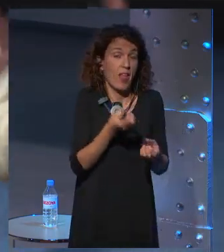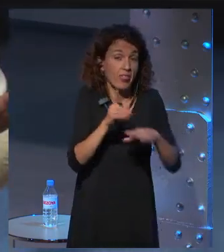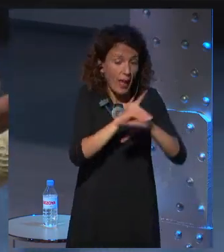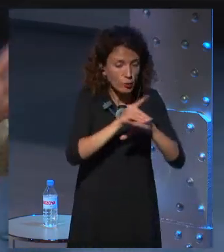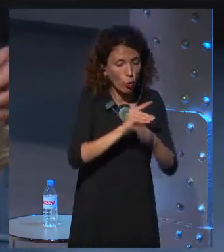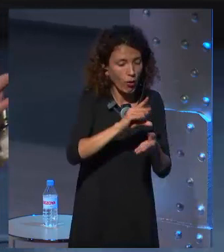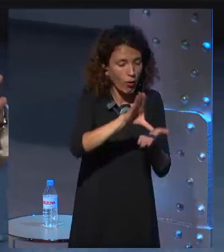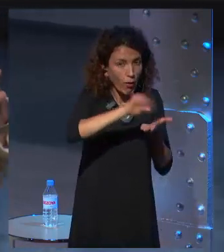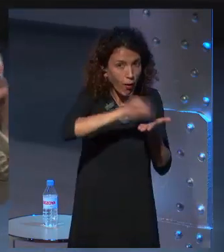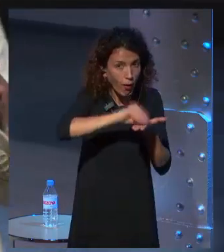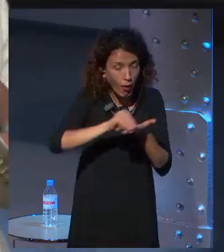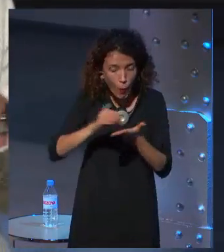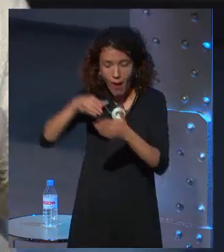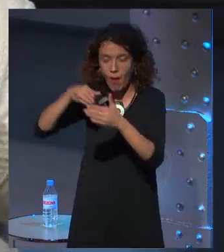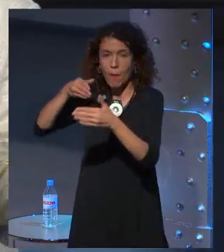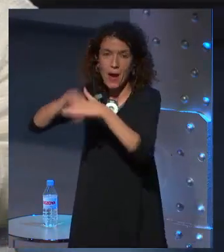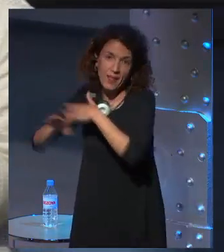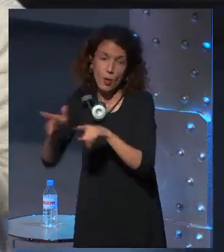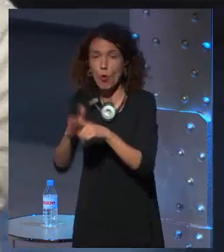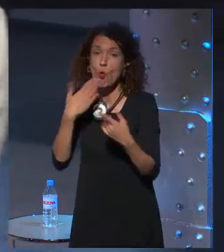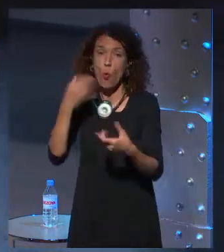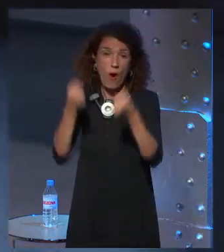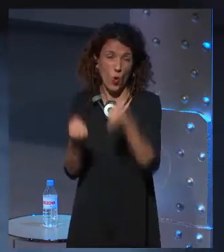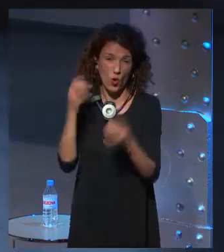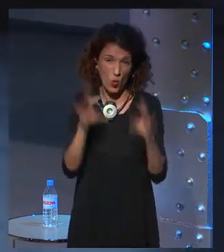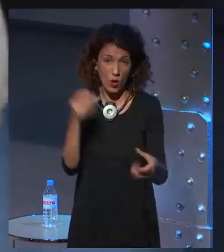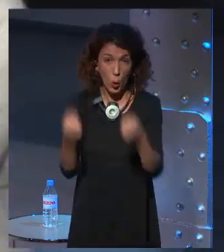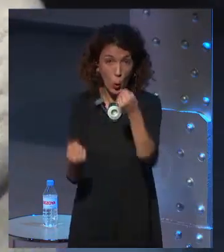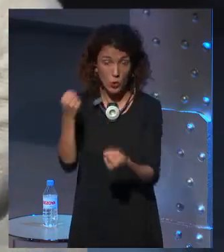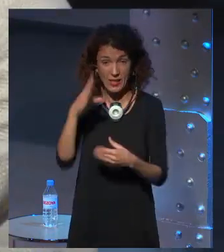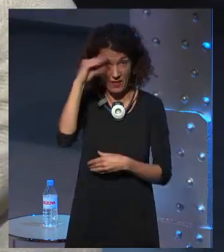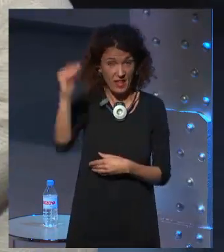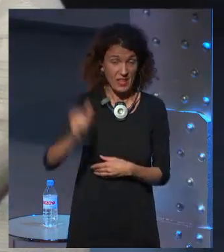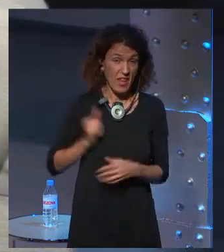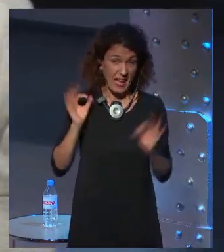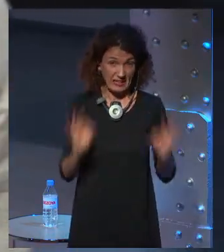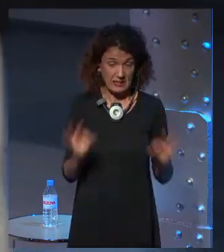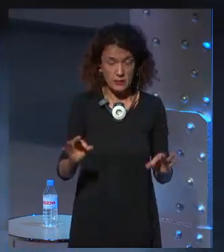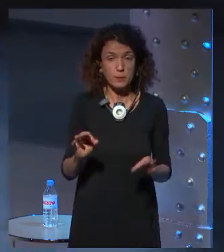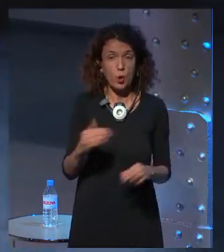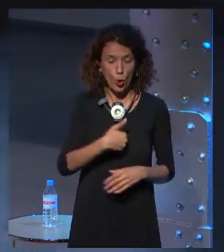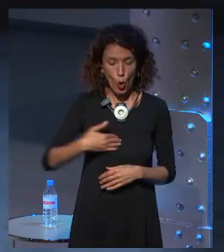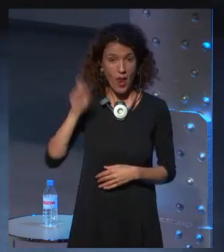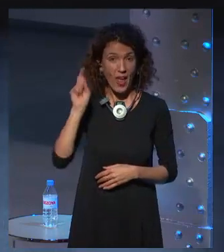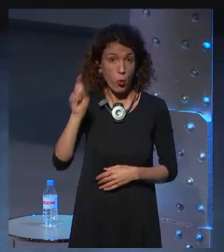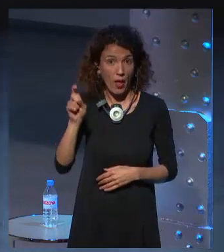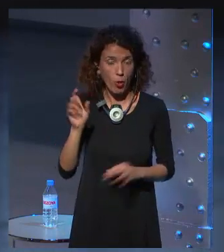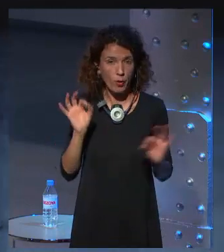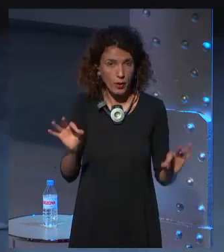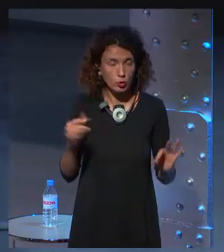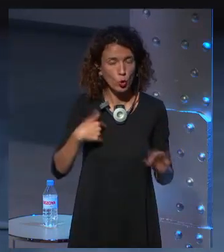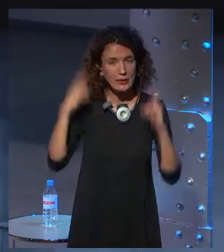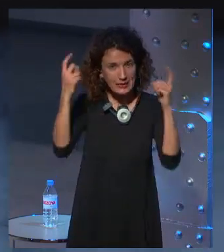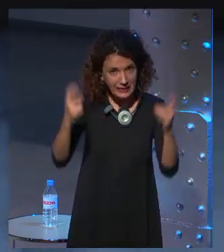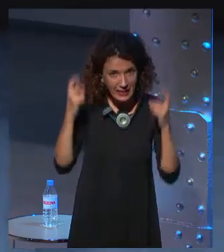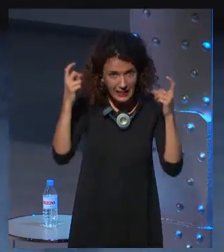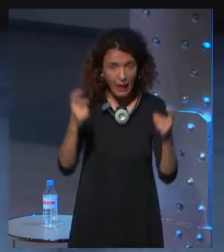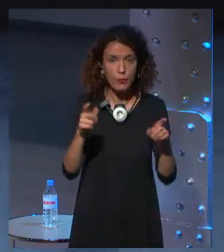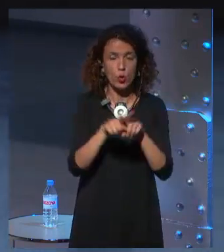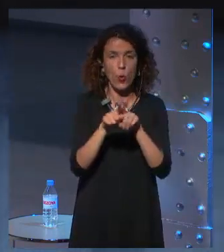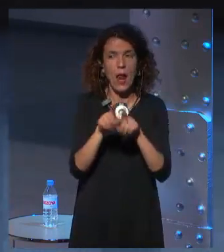That, in essence, is what artificial intelligence is. As an educator, I'm still trying to figure out, okay, got